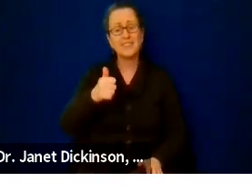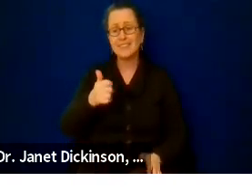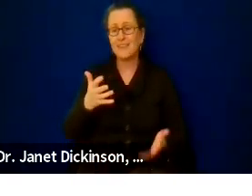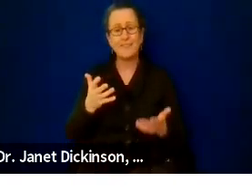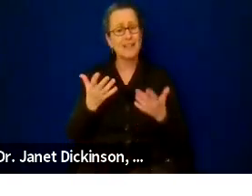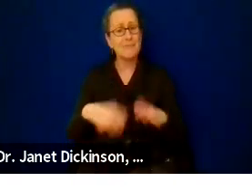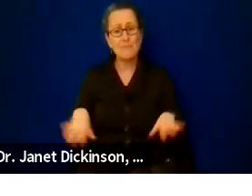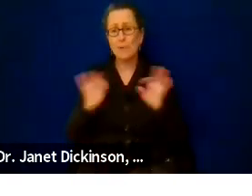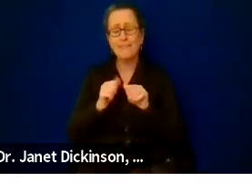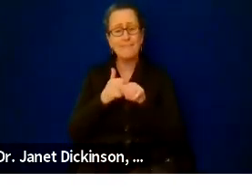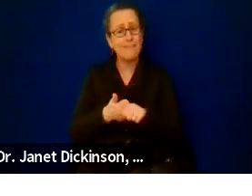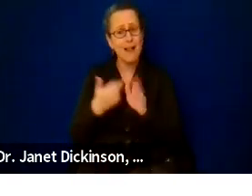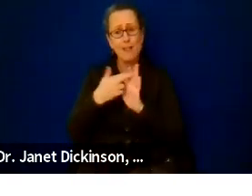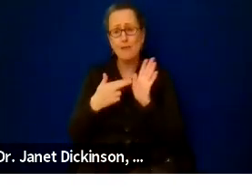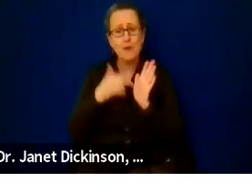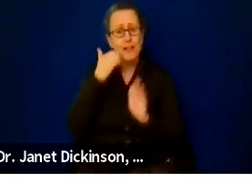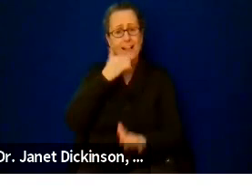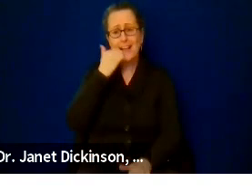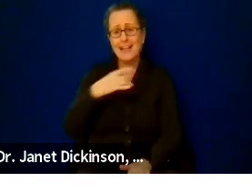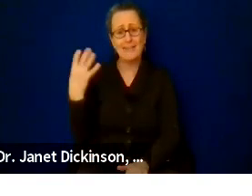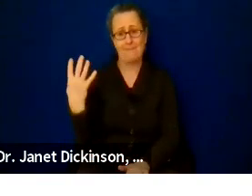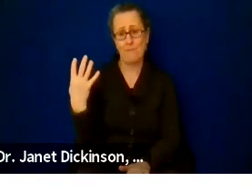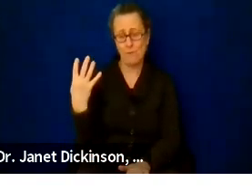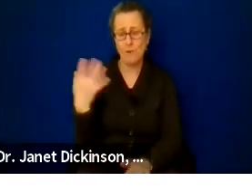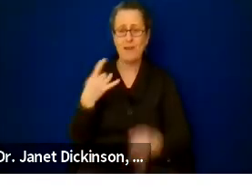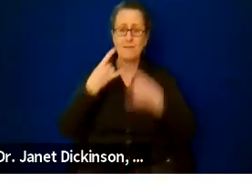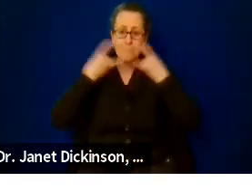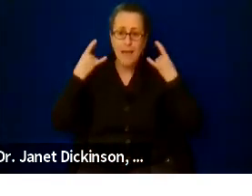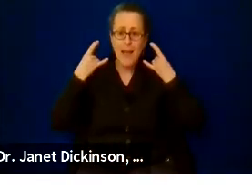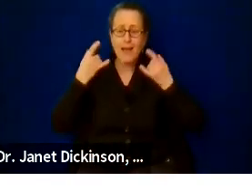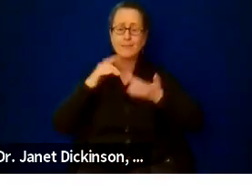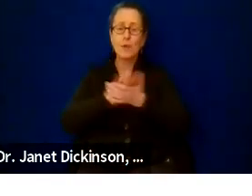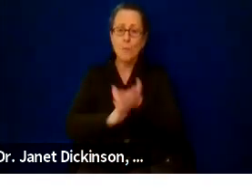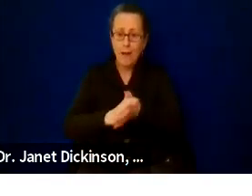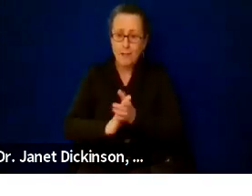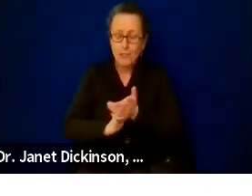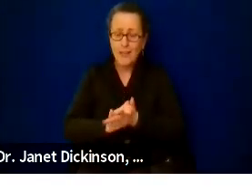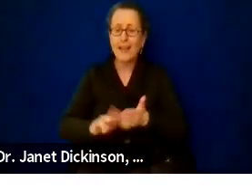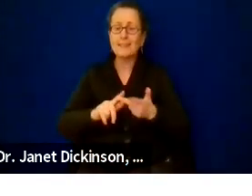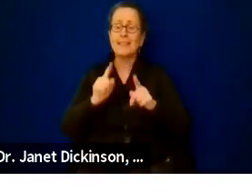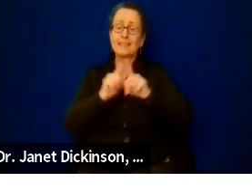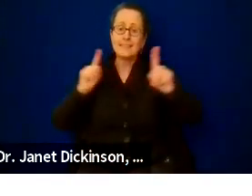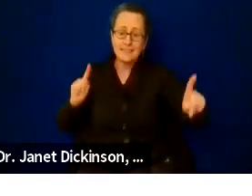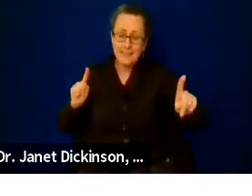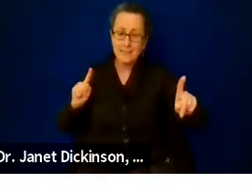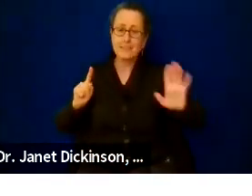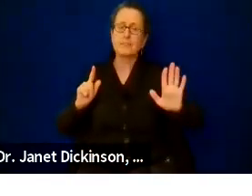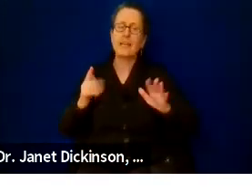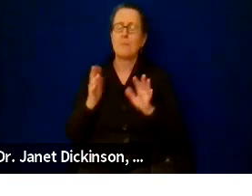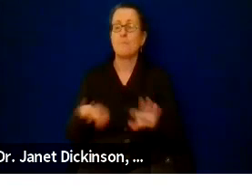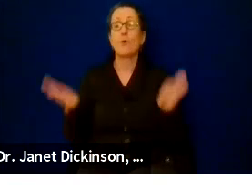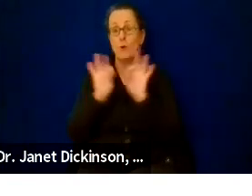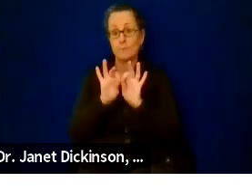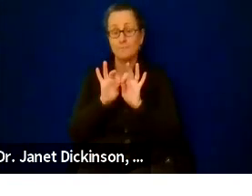for doing those things at home is critical to our success here in school. So as